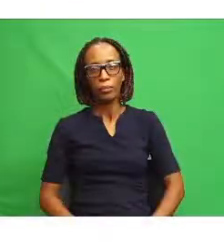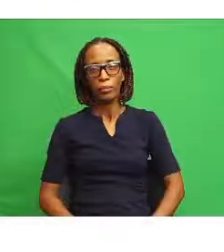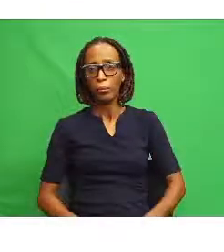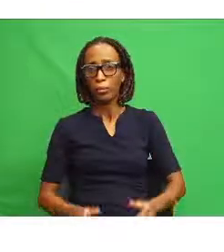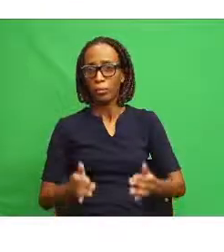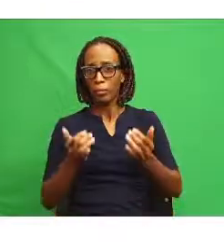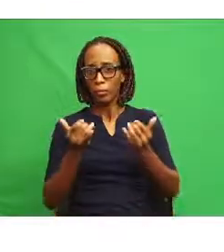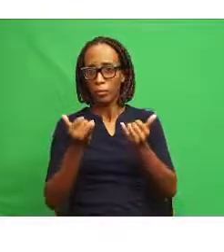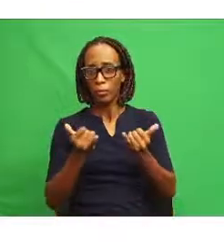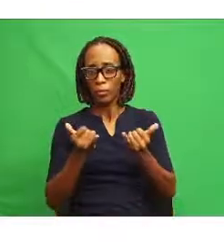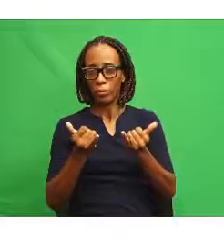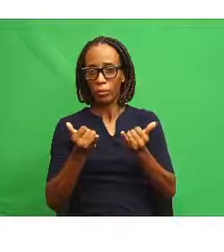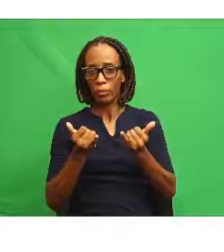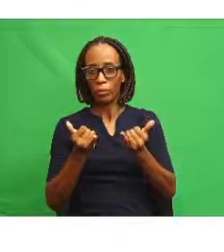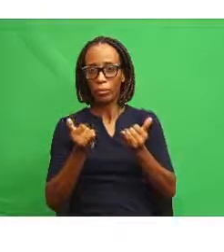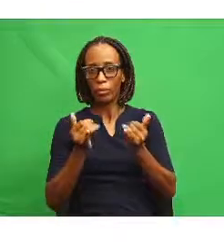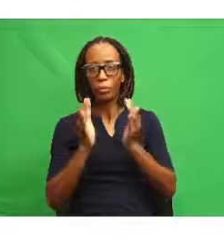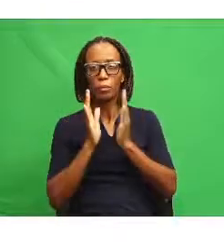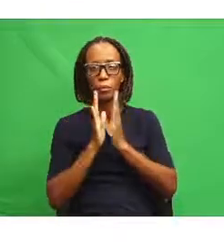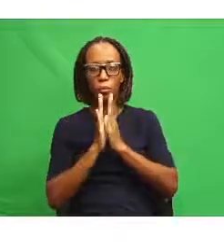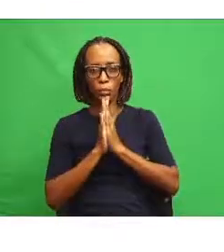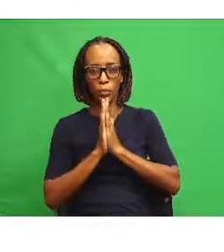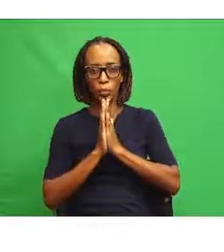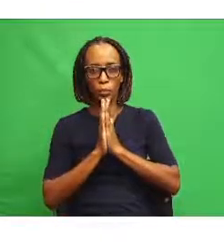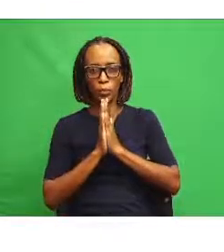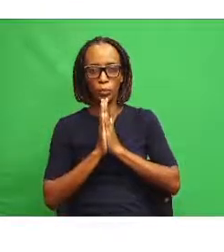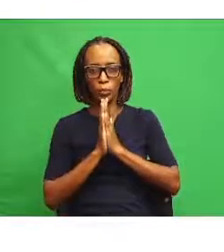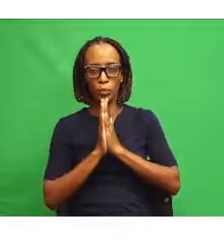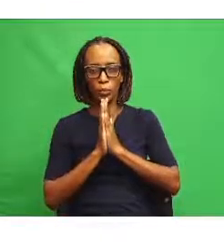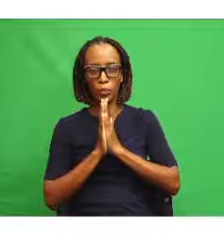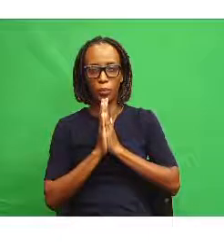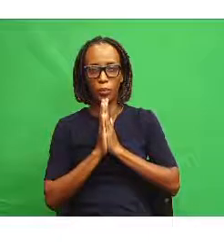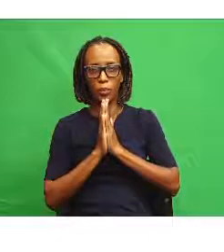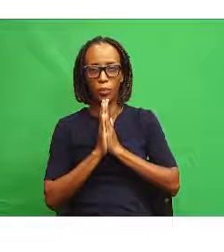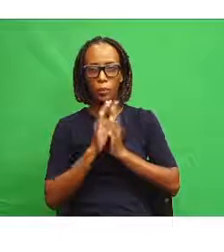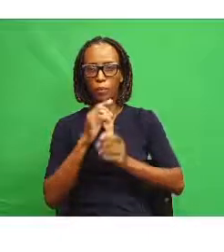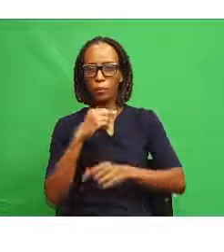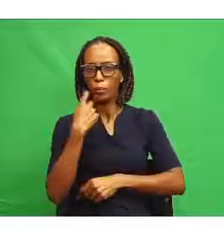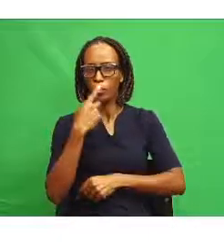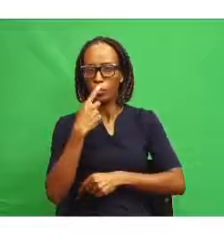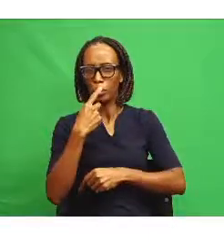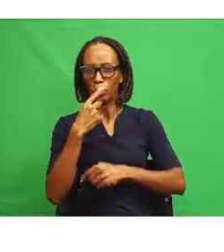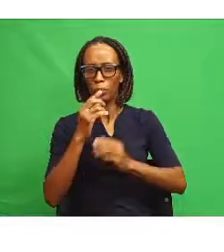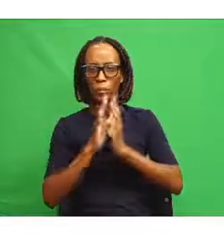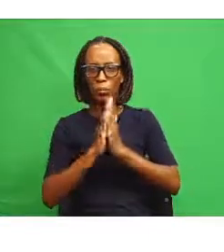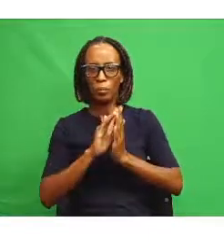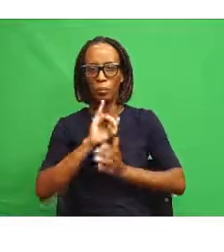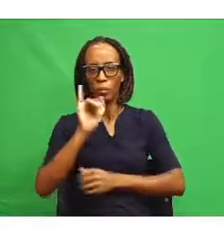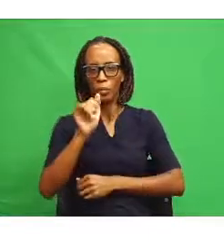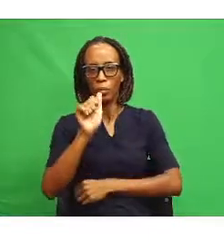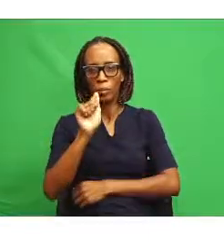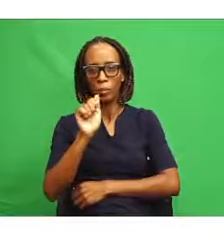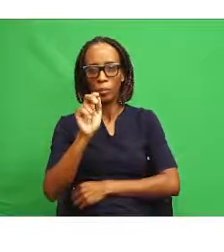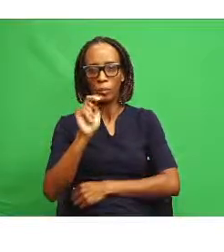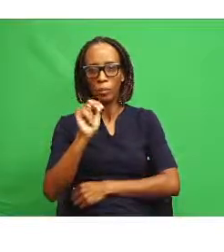Please remain standing as we are led into a time of prayer with Janika Gomes of the Division of